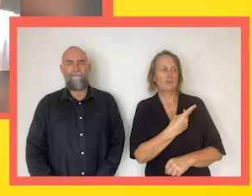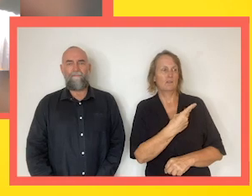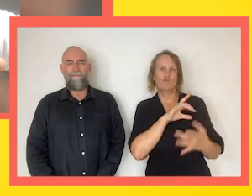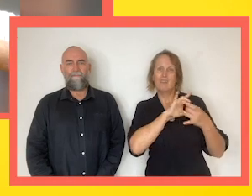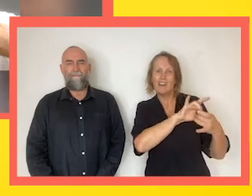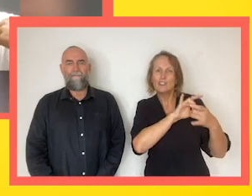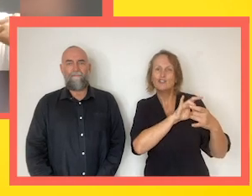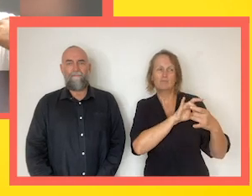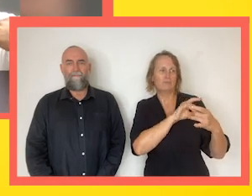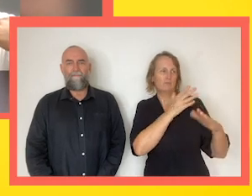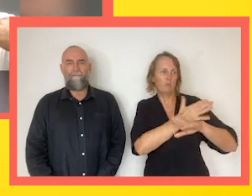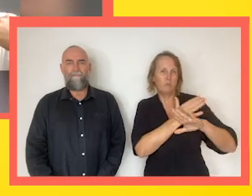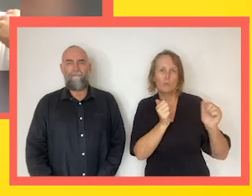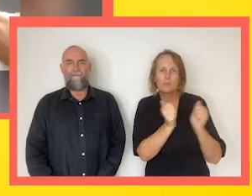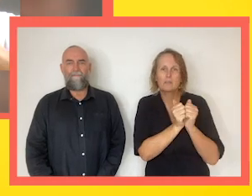this really